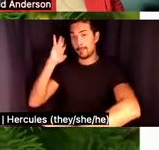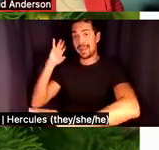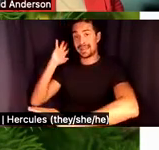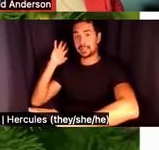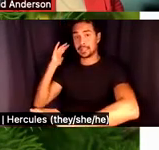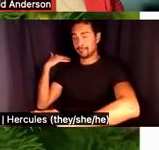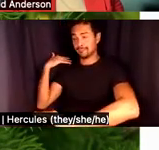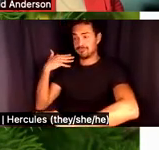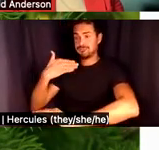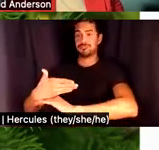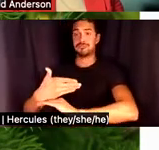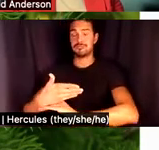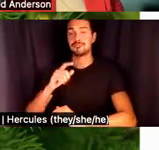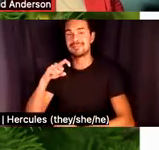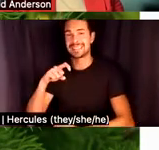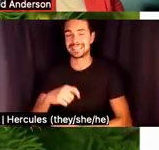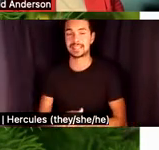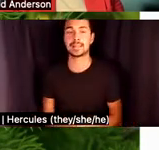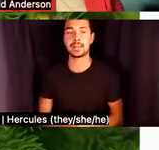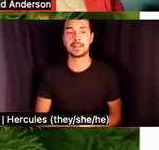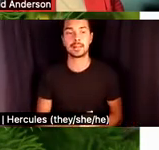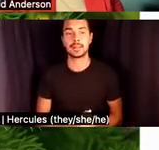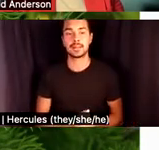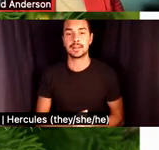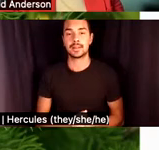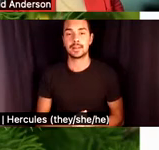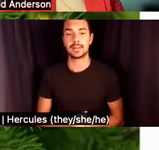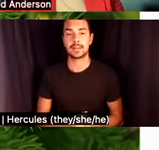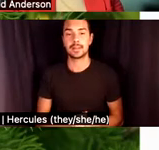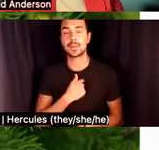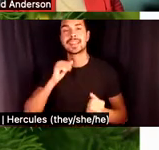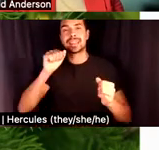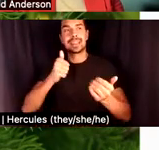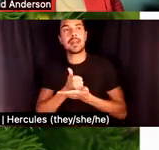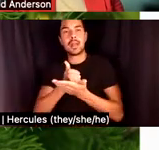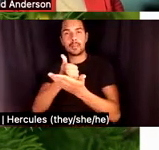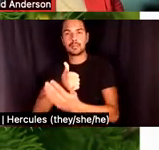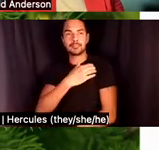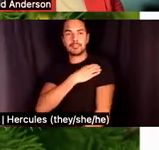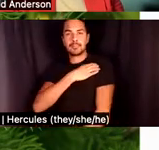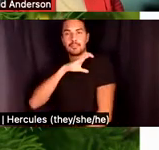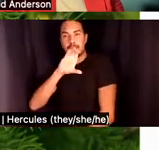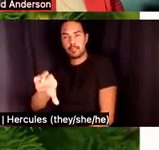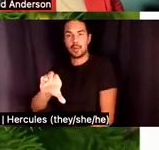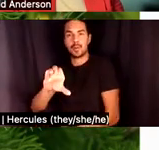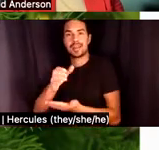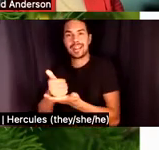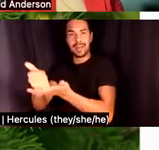really, kind of give power and help people have voice within spaces. I said I have a